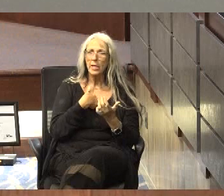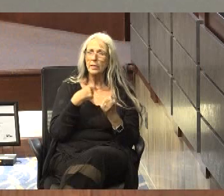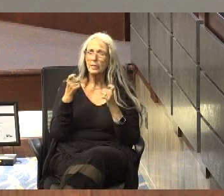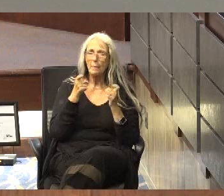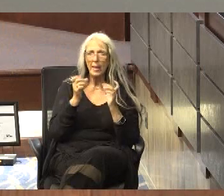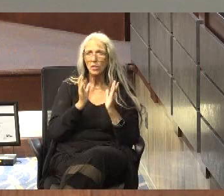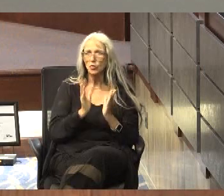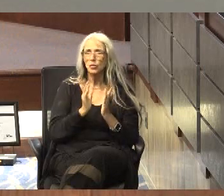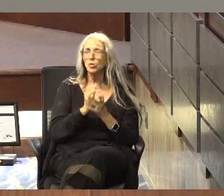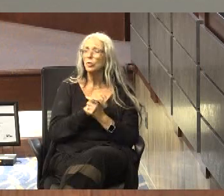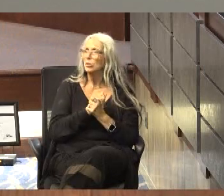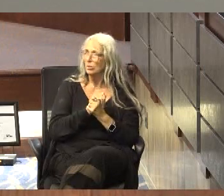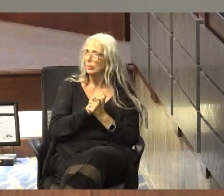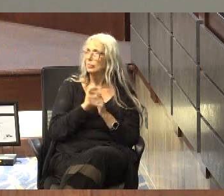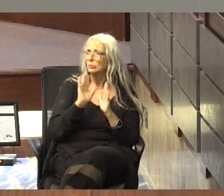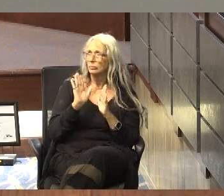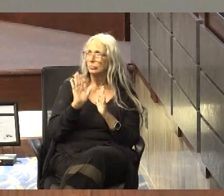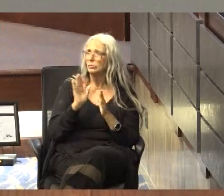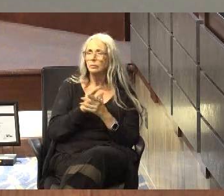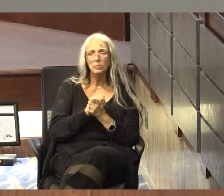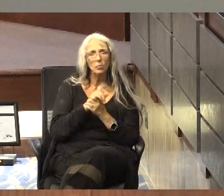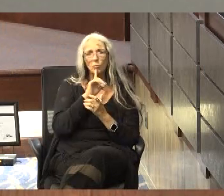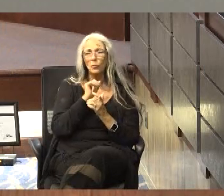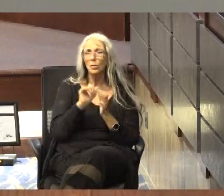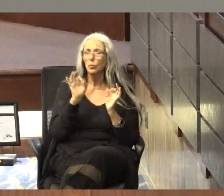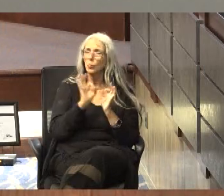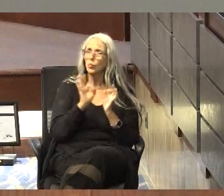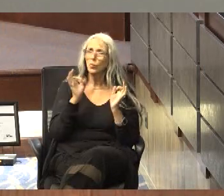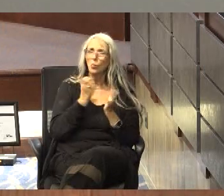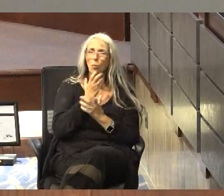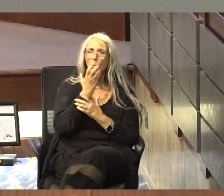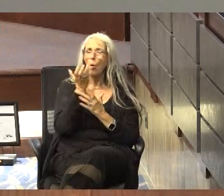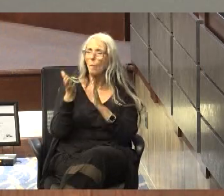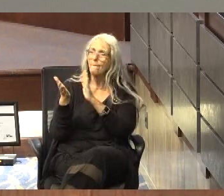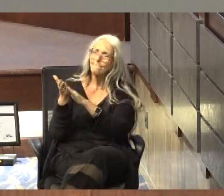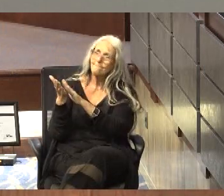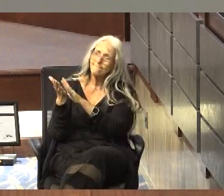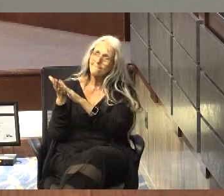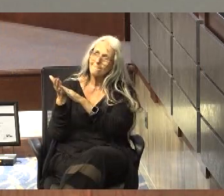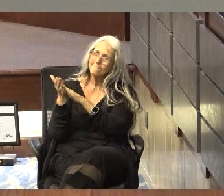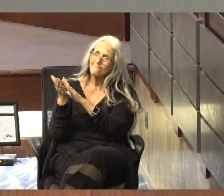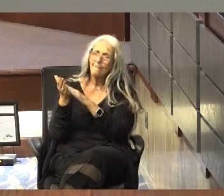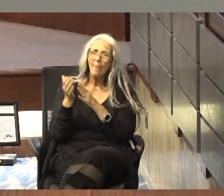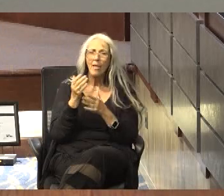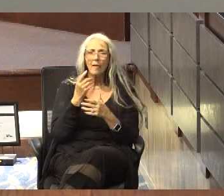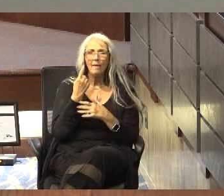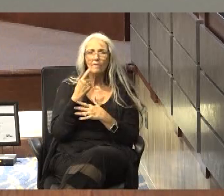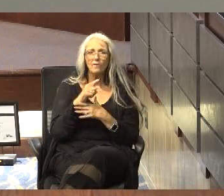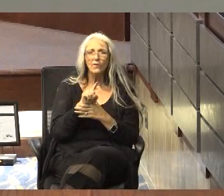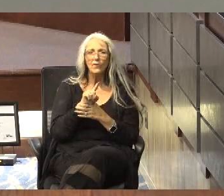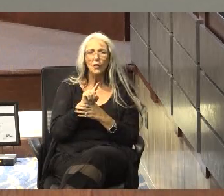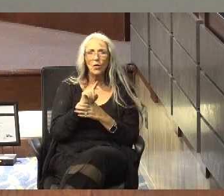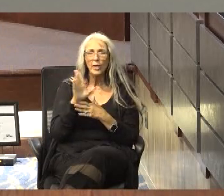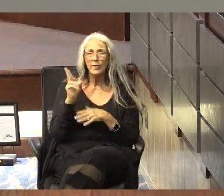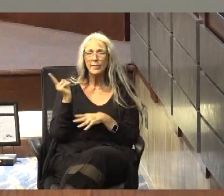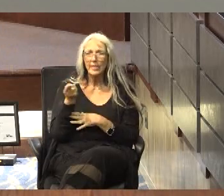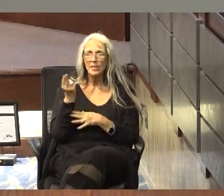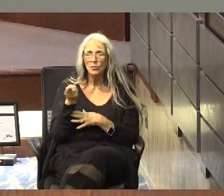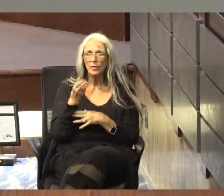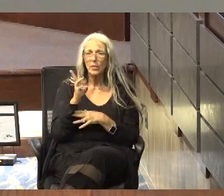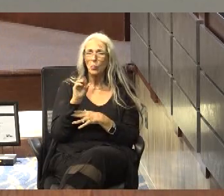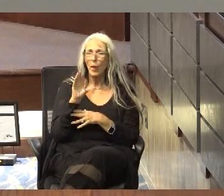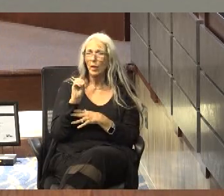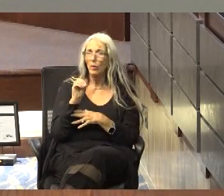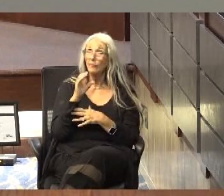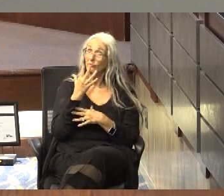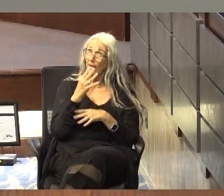asset to me as manager, and really deserves a warm round of applause after I give a little bit of his history in Waco, because in